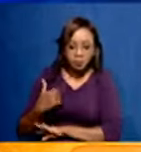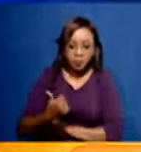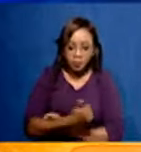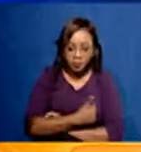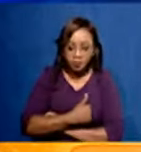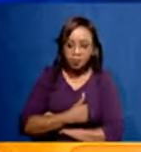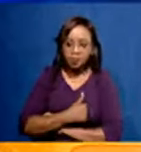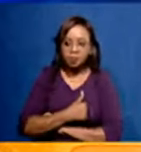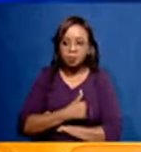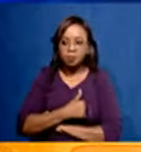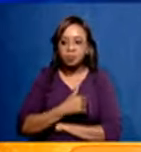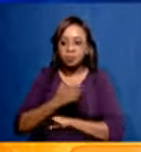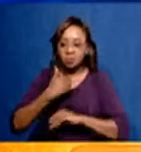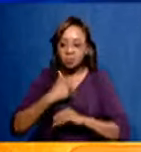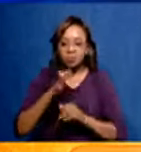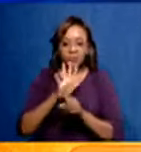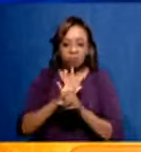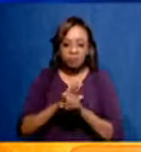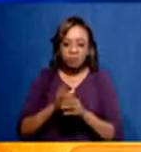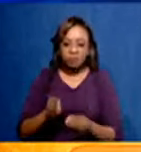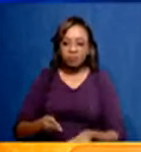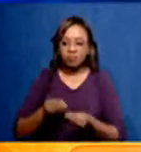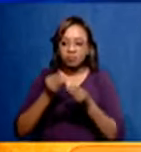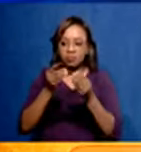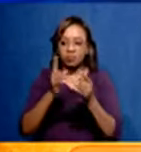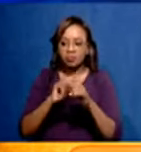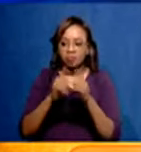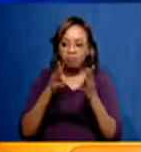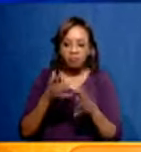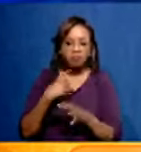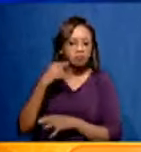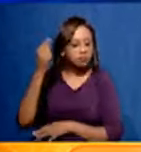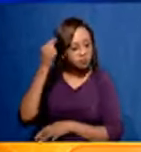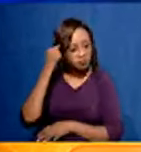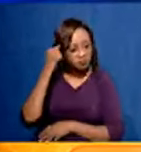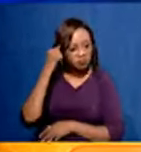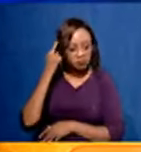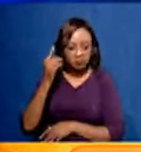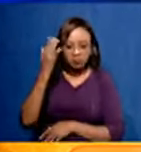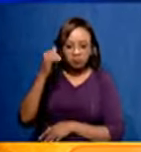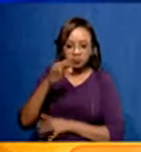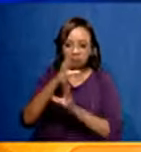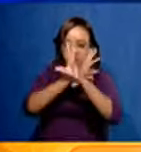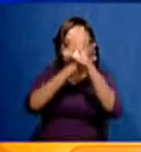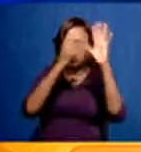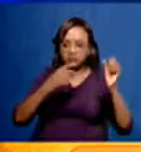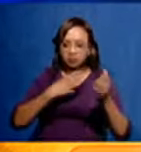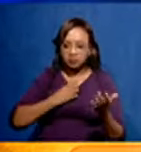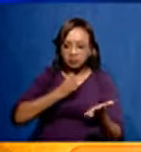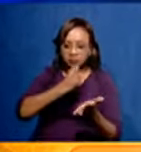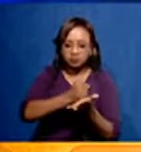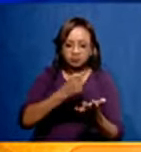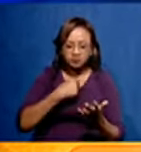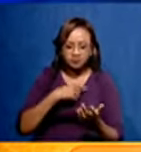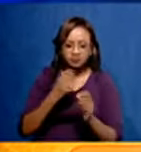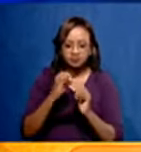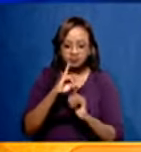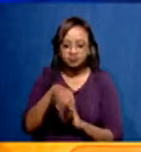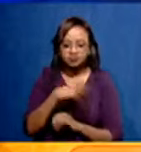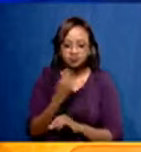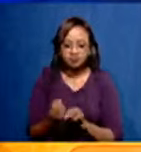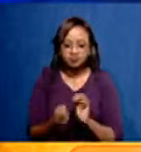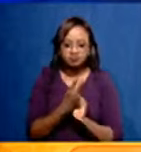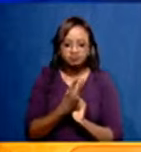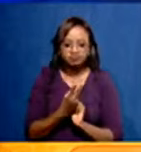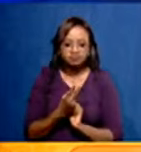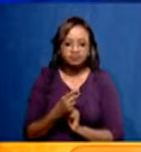have a lot to offer. And I would think, since I was appointed by the president, and you mentioned that, on January 12th, I